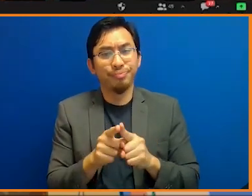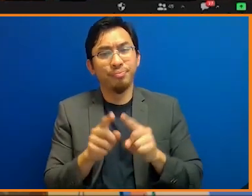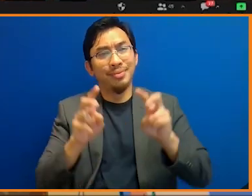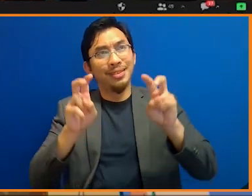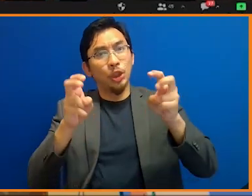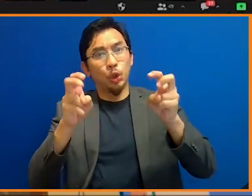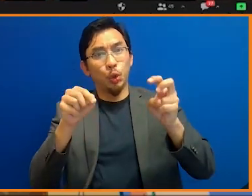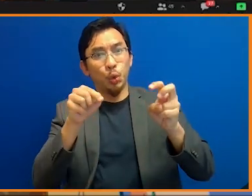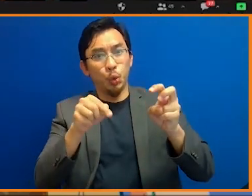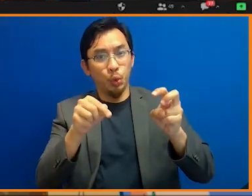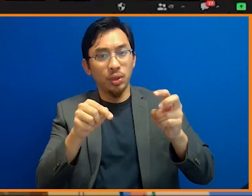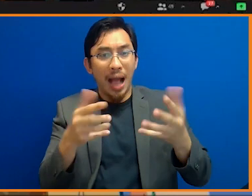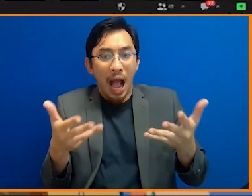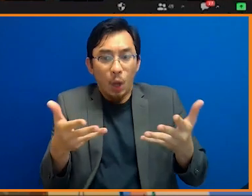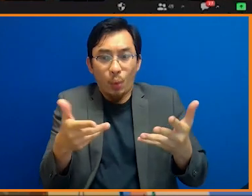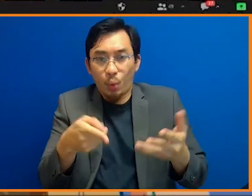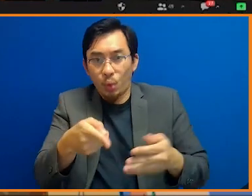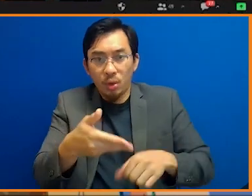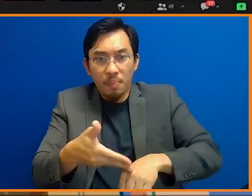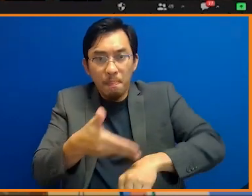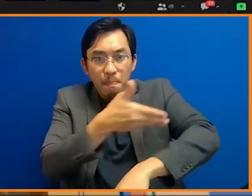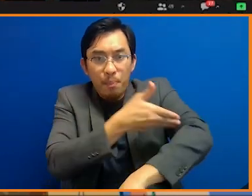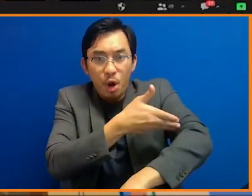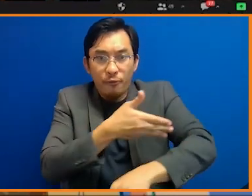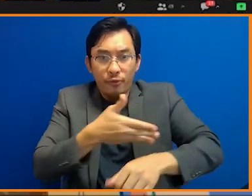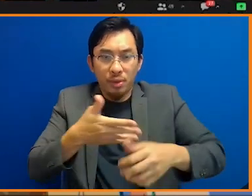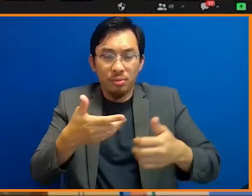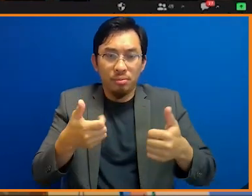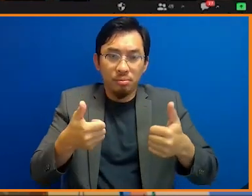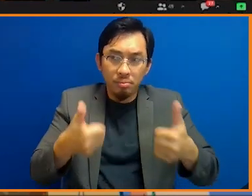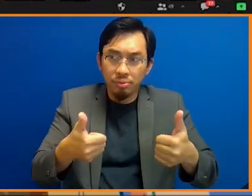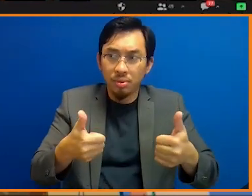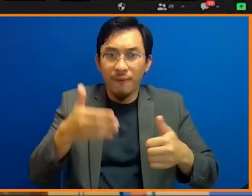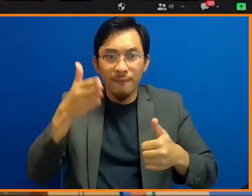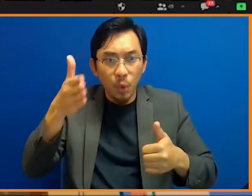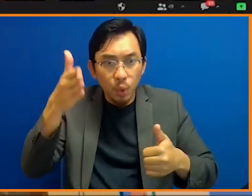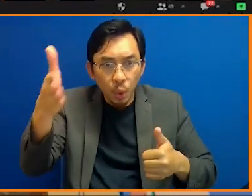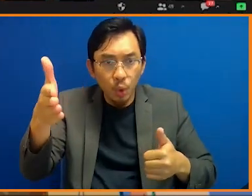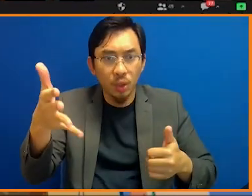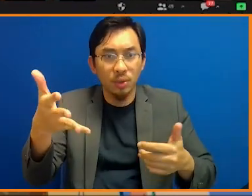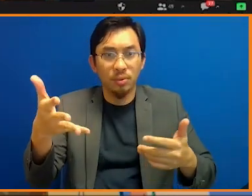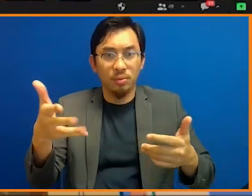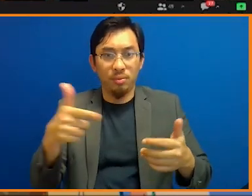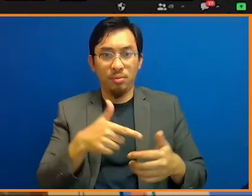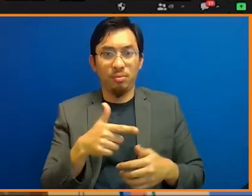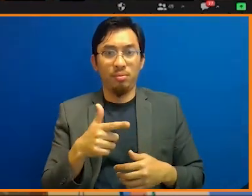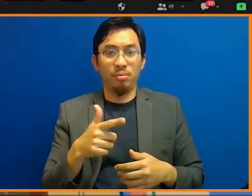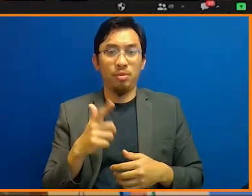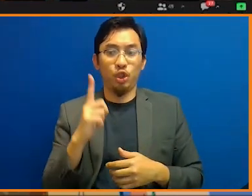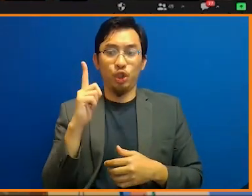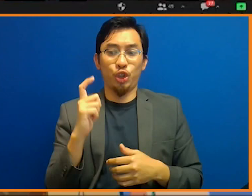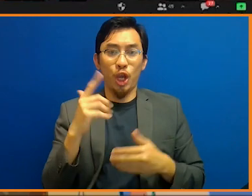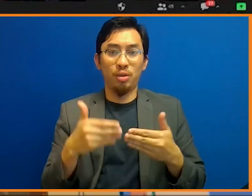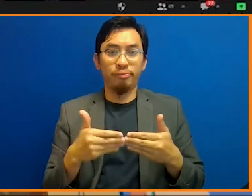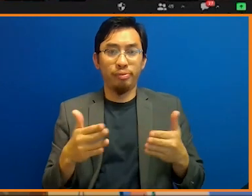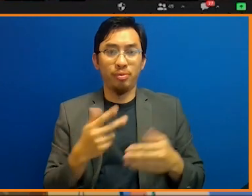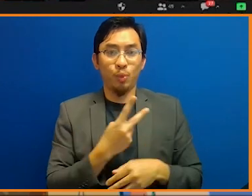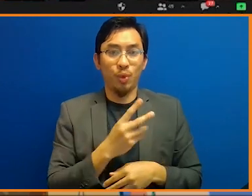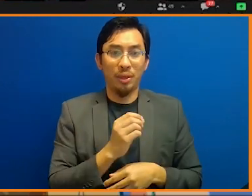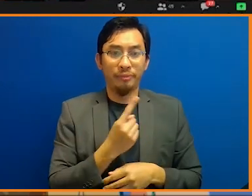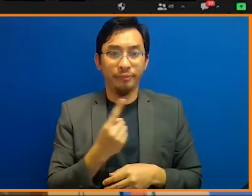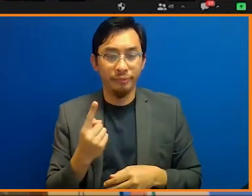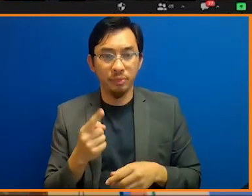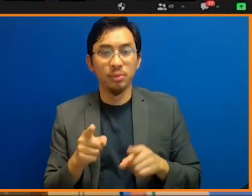stress more about this issue to improve our recovery in the future. For this time in 2011, we have